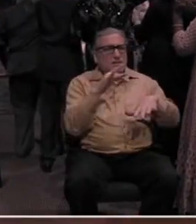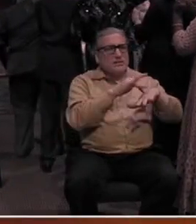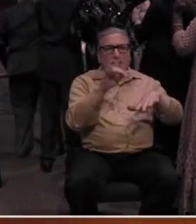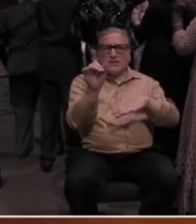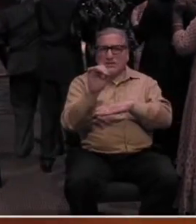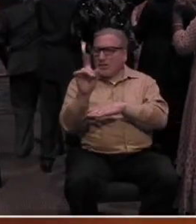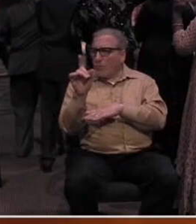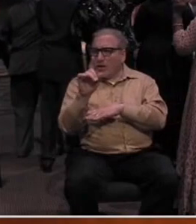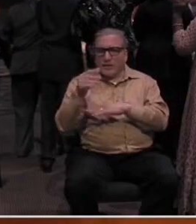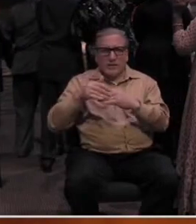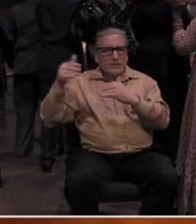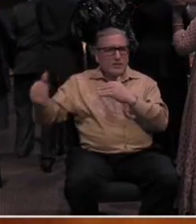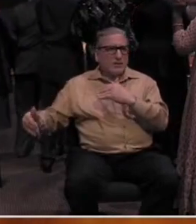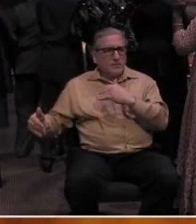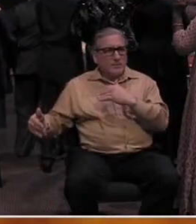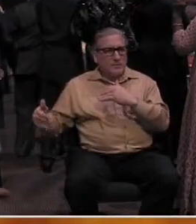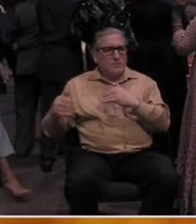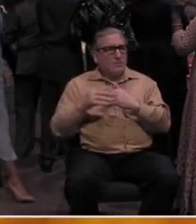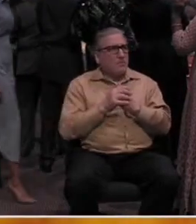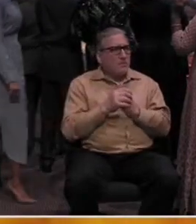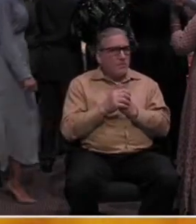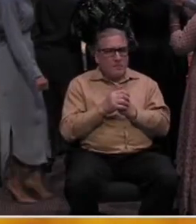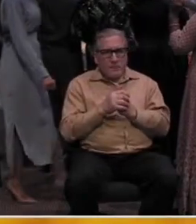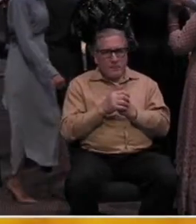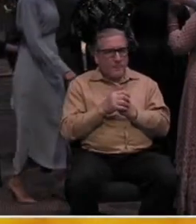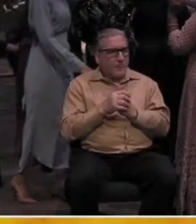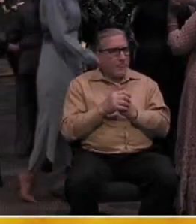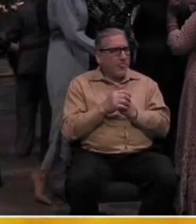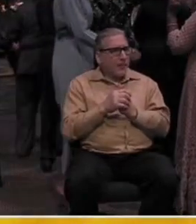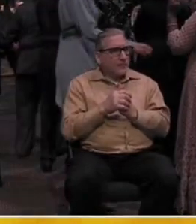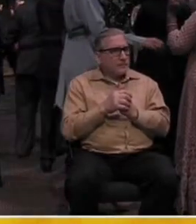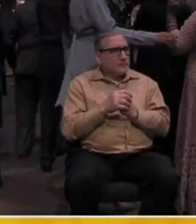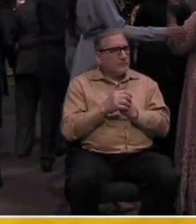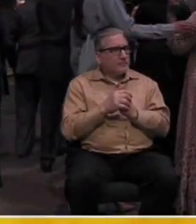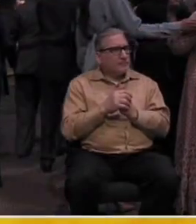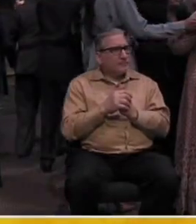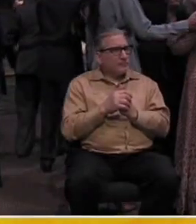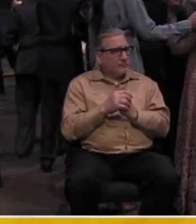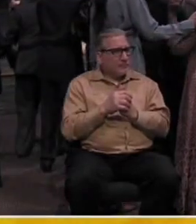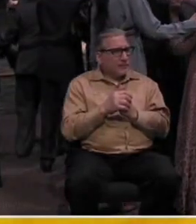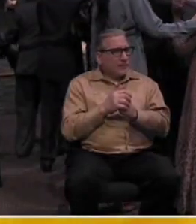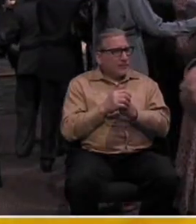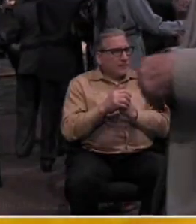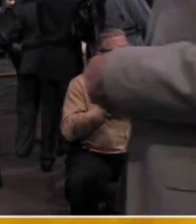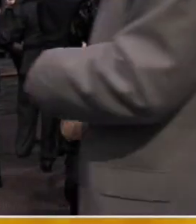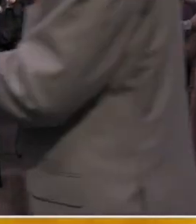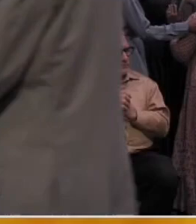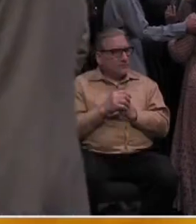Come on, let's allow the Holy Spirit to work.